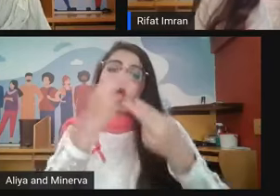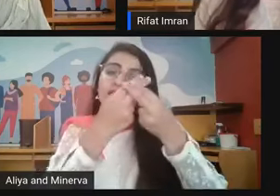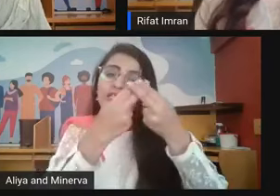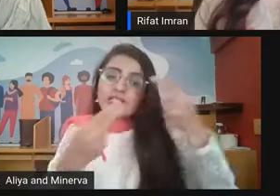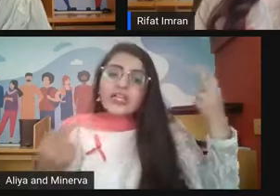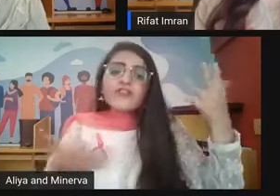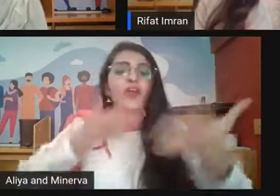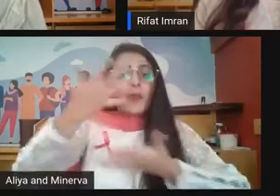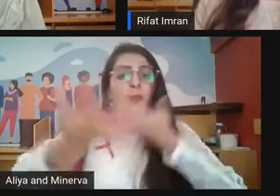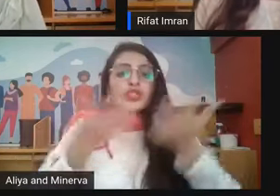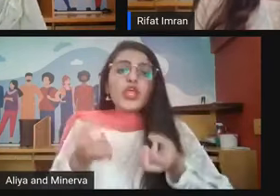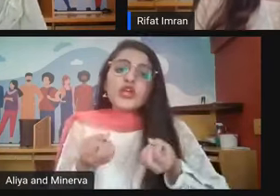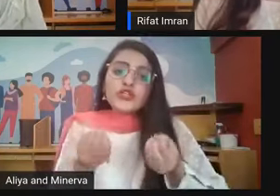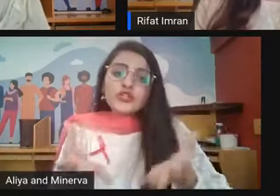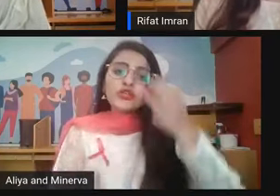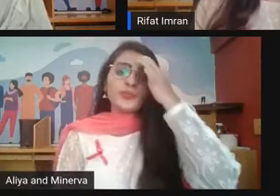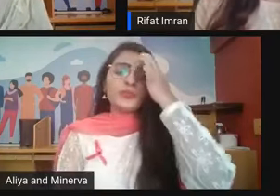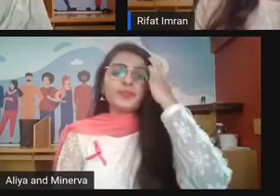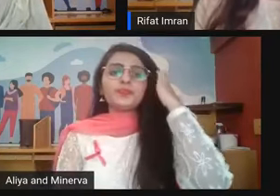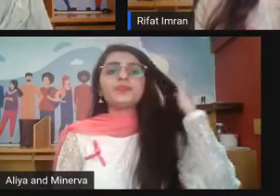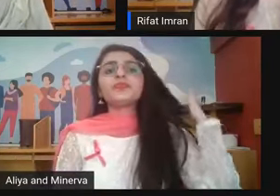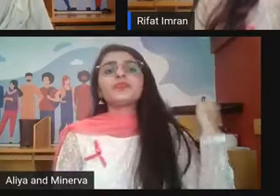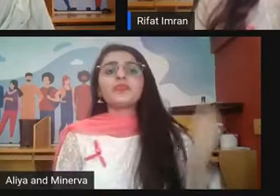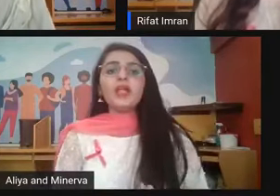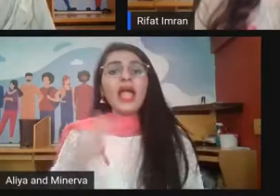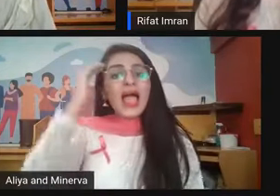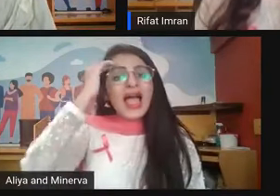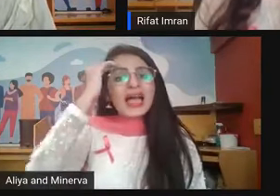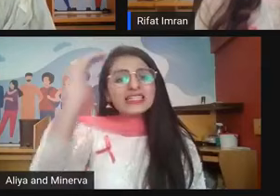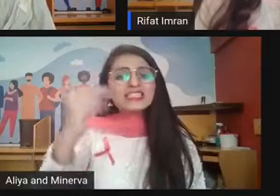introduction. Assalamu alaikum. I'm a